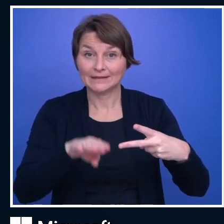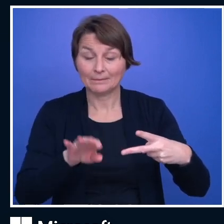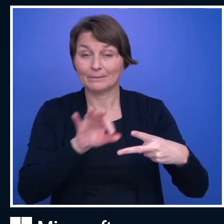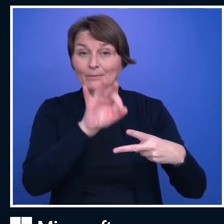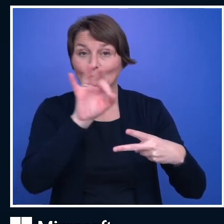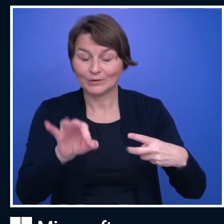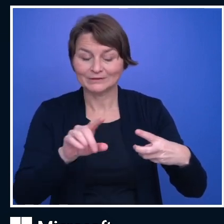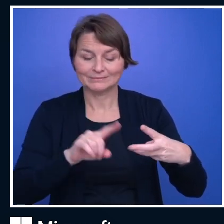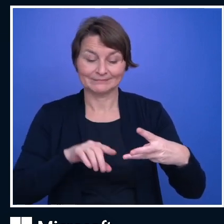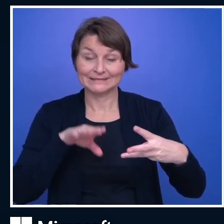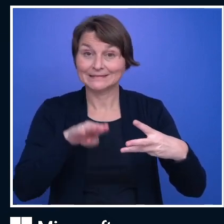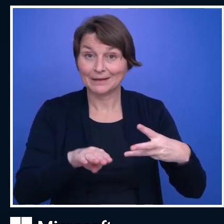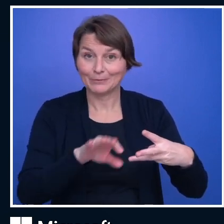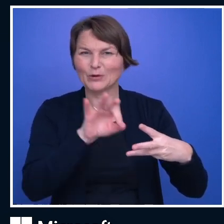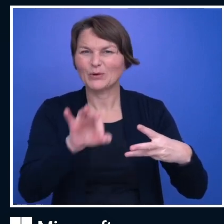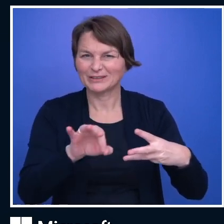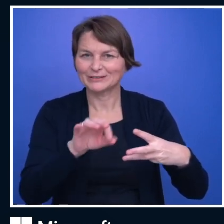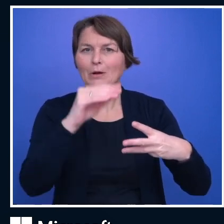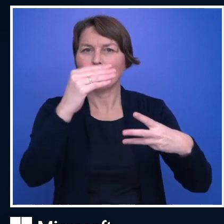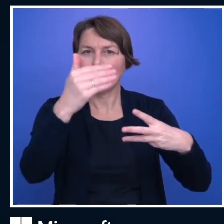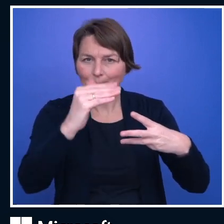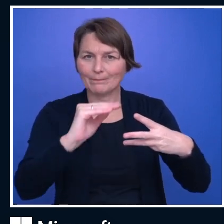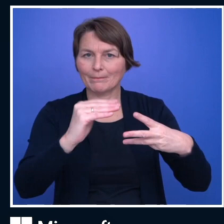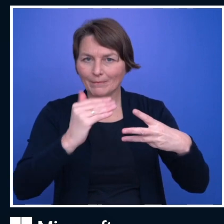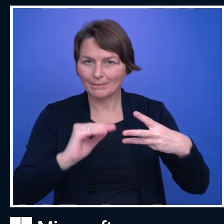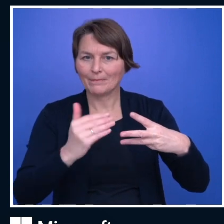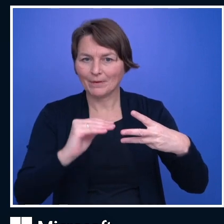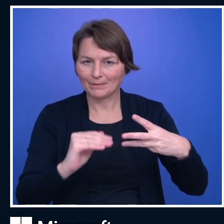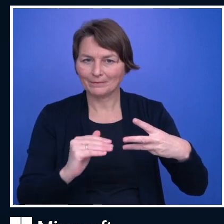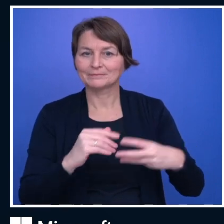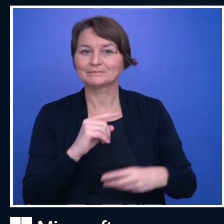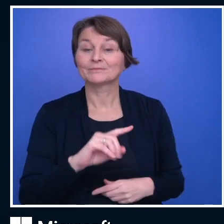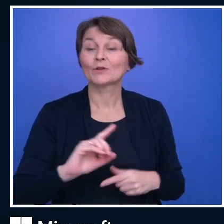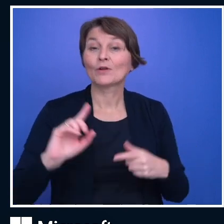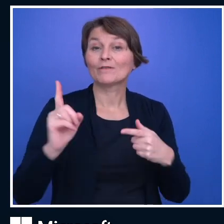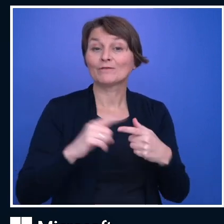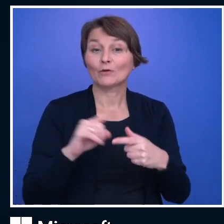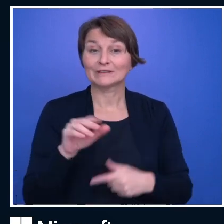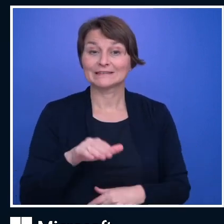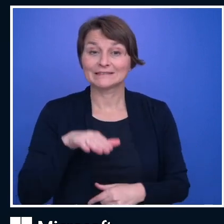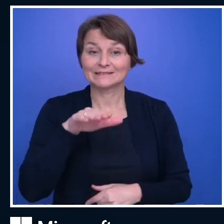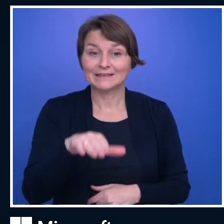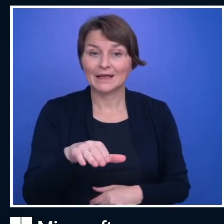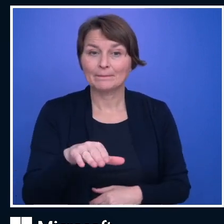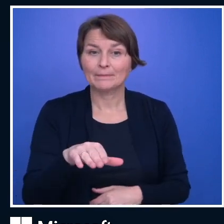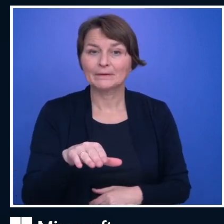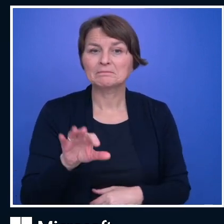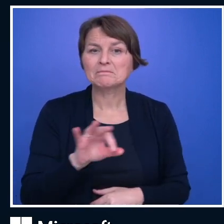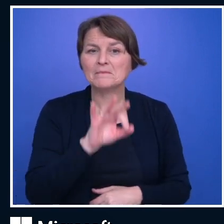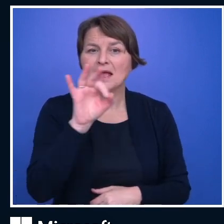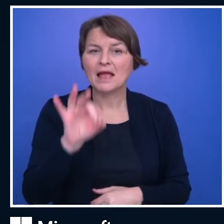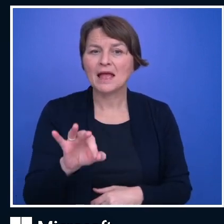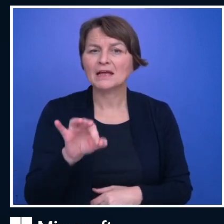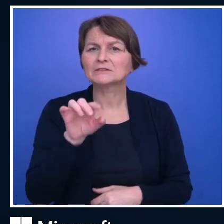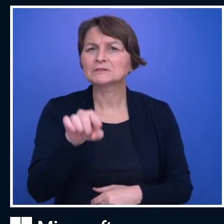animal tree for instance. In the first step, it asks if the animal that comes has feathers and then can